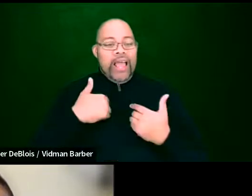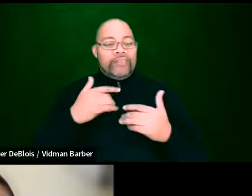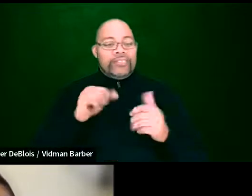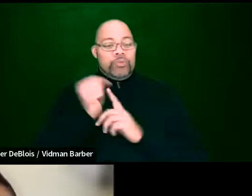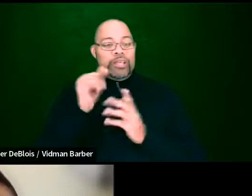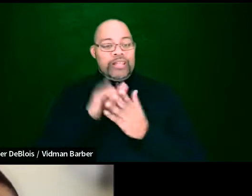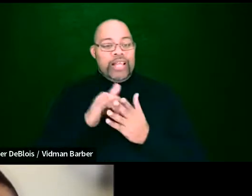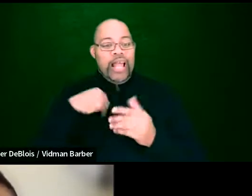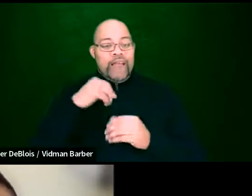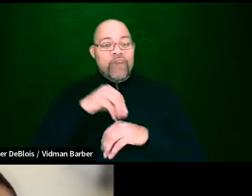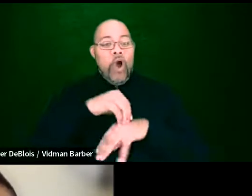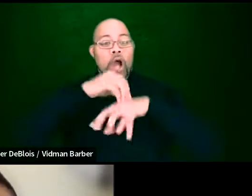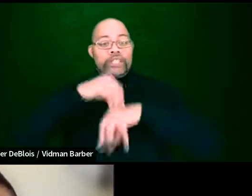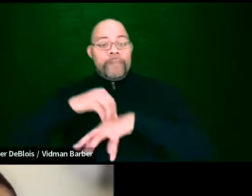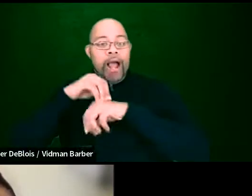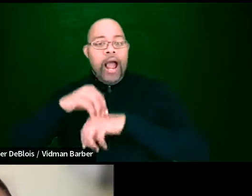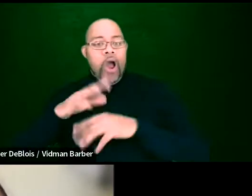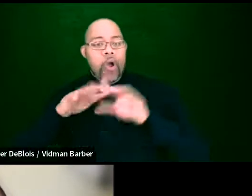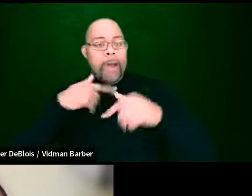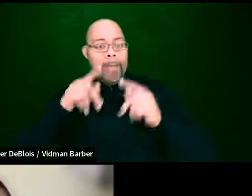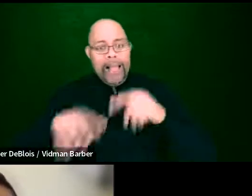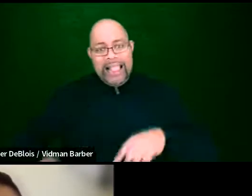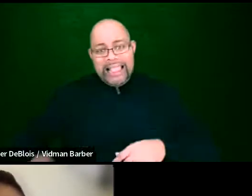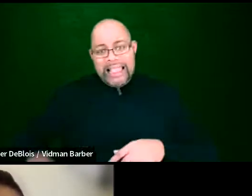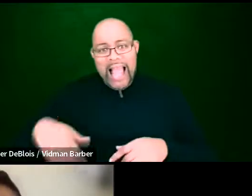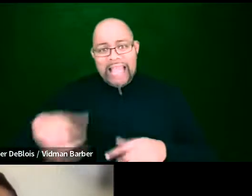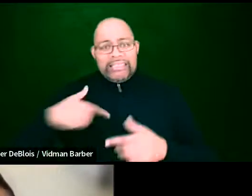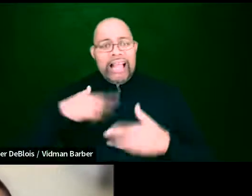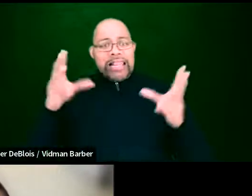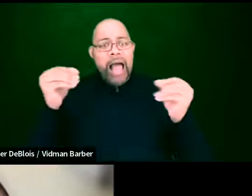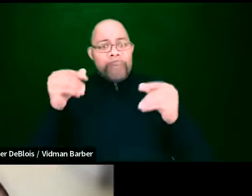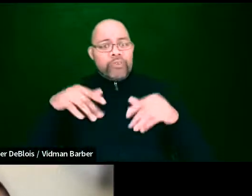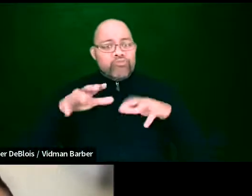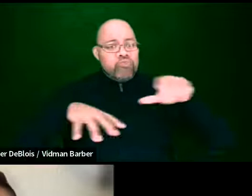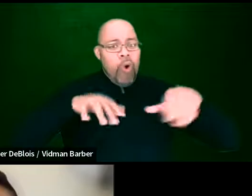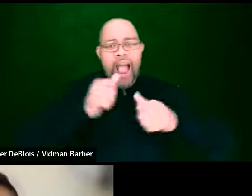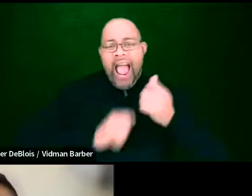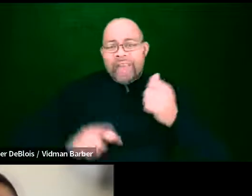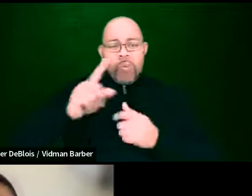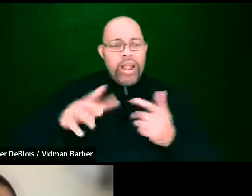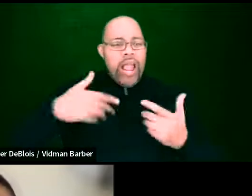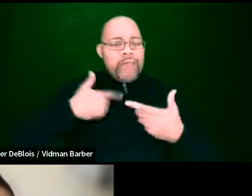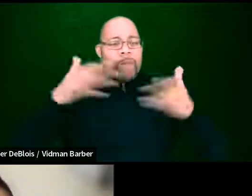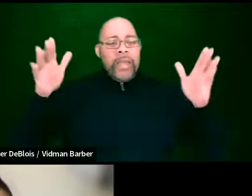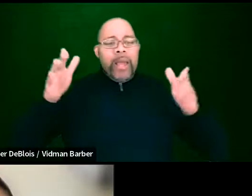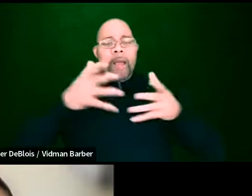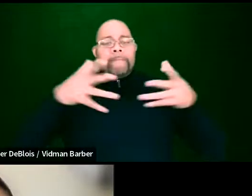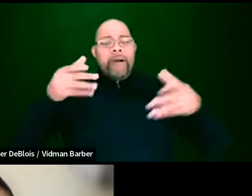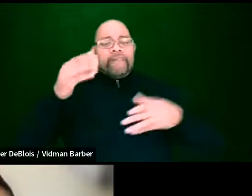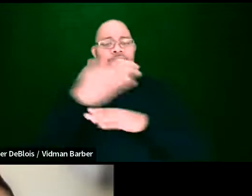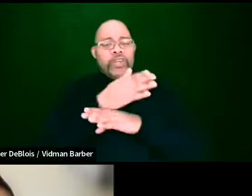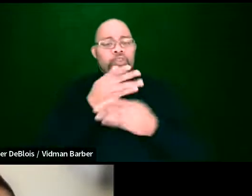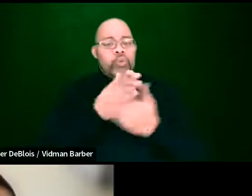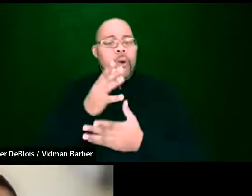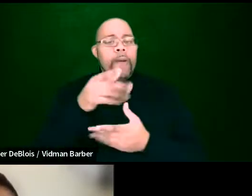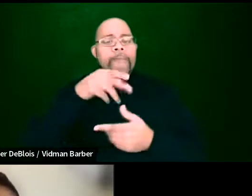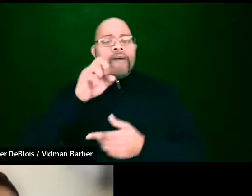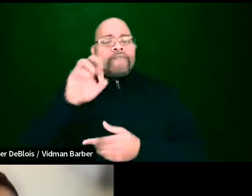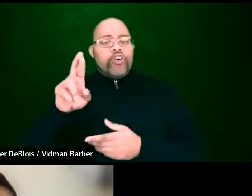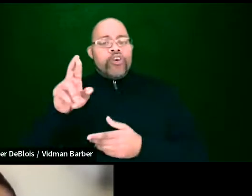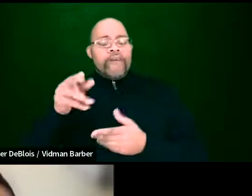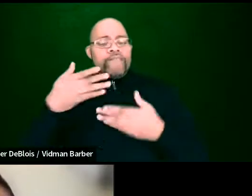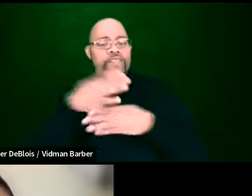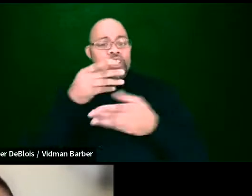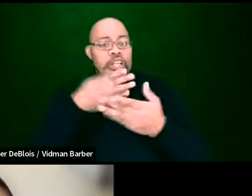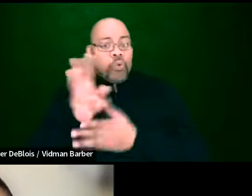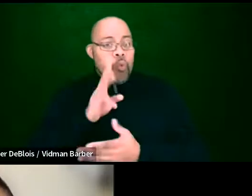where there's octopi crawling on people's legs, there's lobsters crawling everywhere, there's giant pufferfish swimming through the water. And this